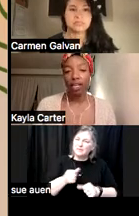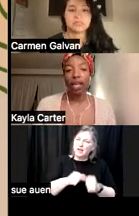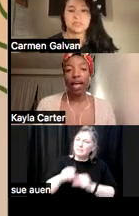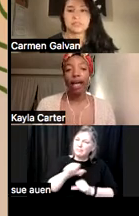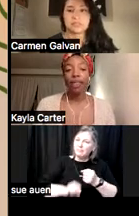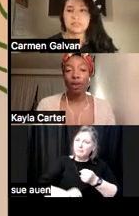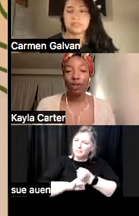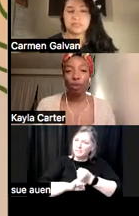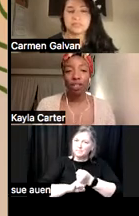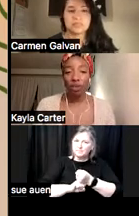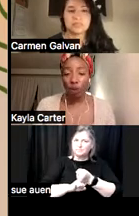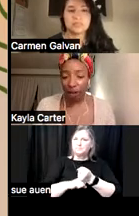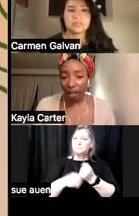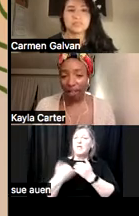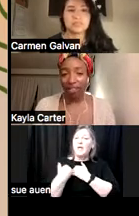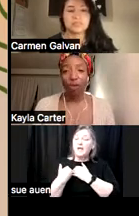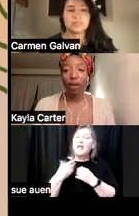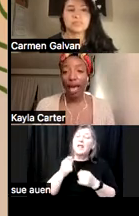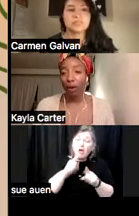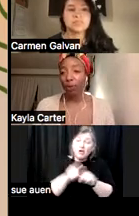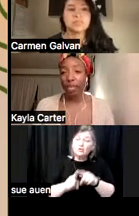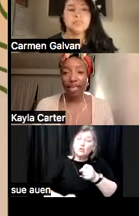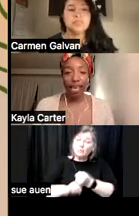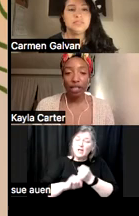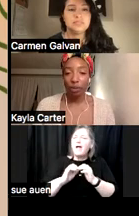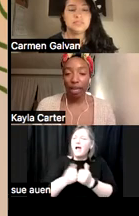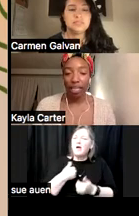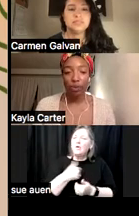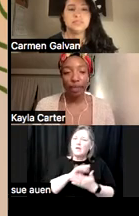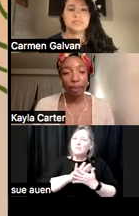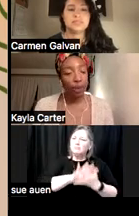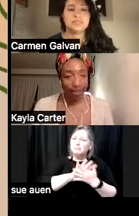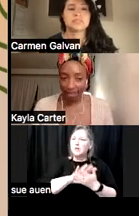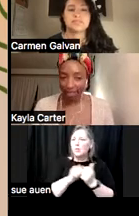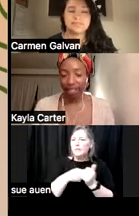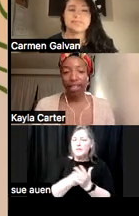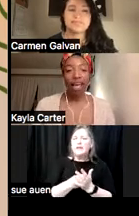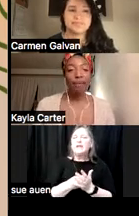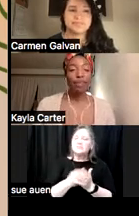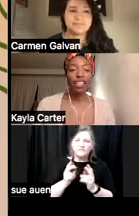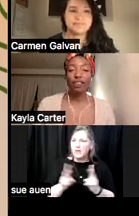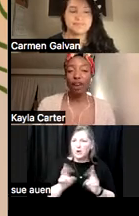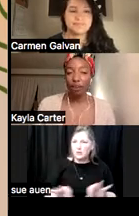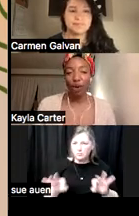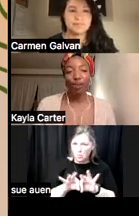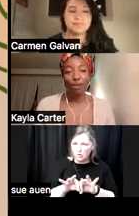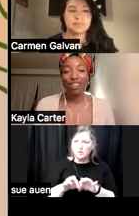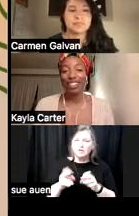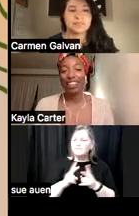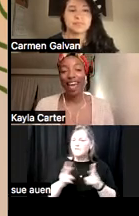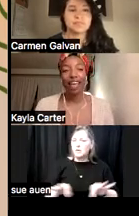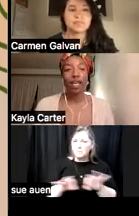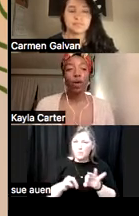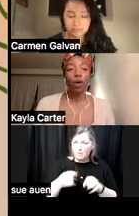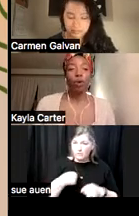in, and also being supported around how we engage with money is really important. It's very important for me to